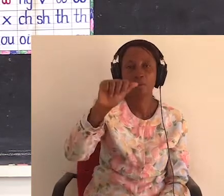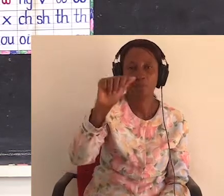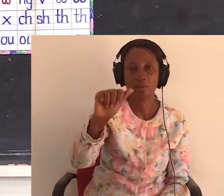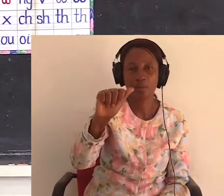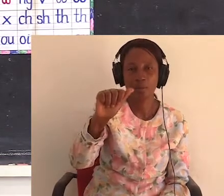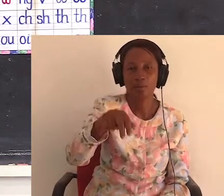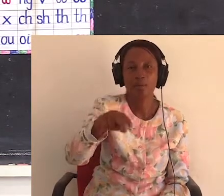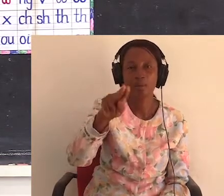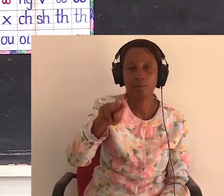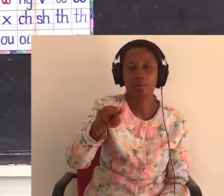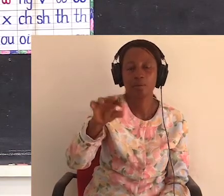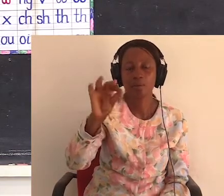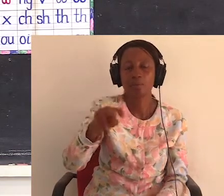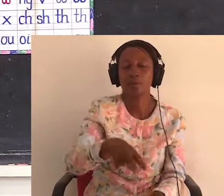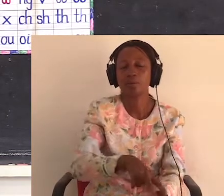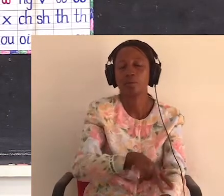Ant.